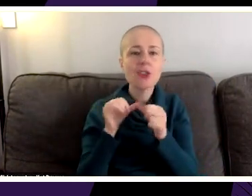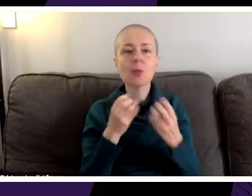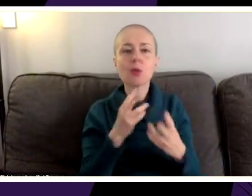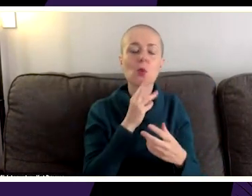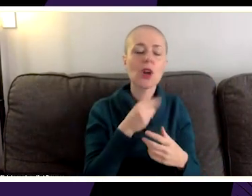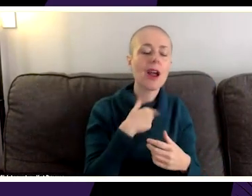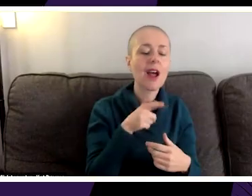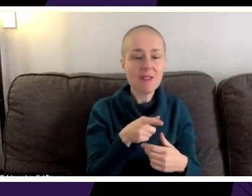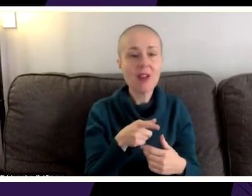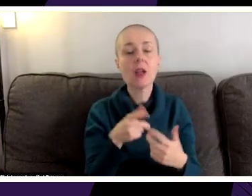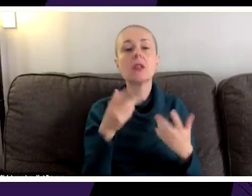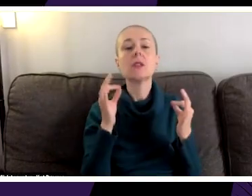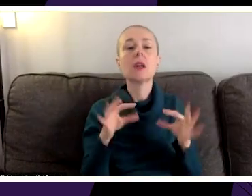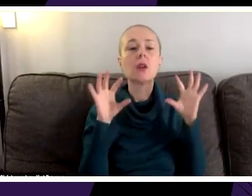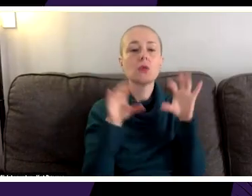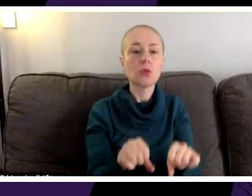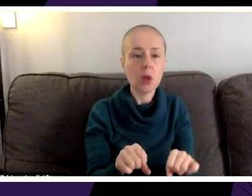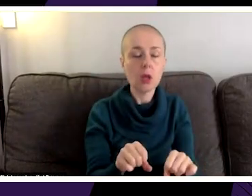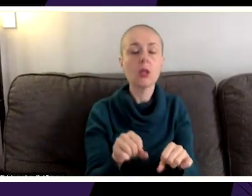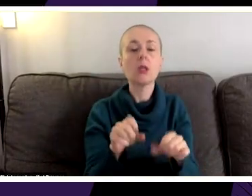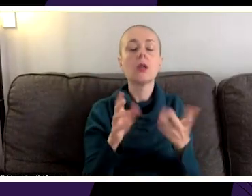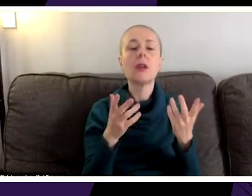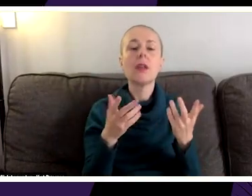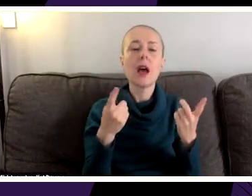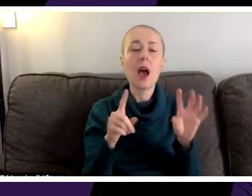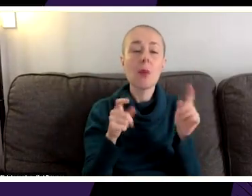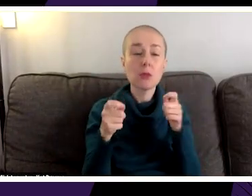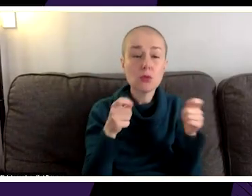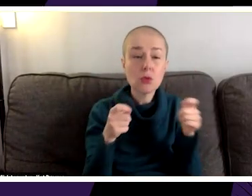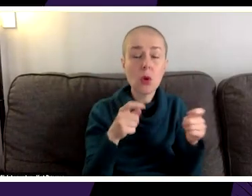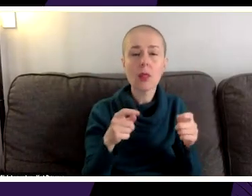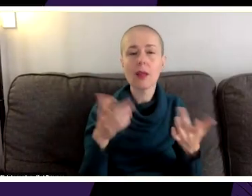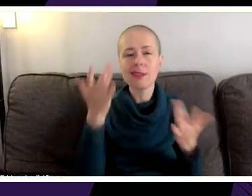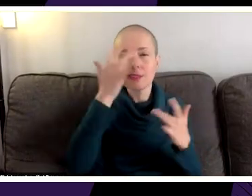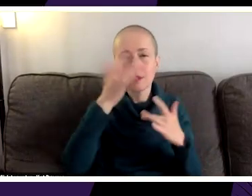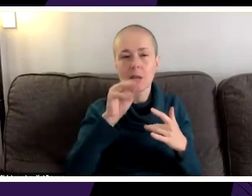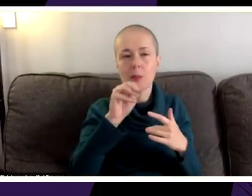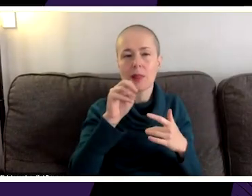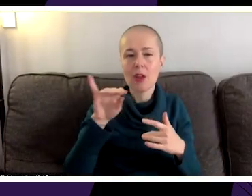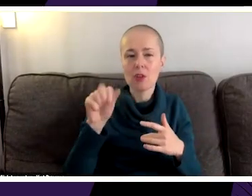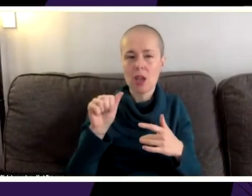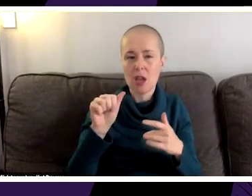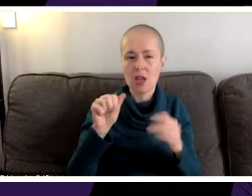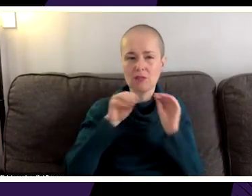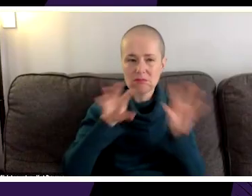bid to cement control of the region and mitigate malaria, they began a huge campaign of land reclamation.